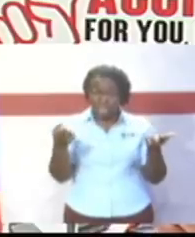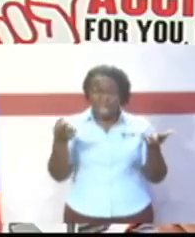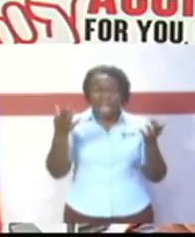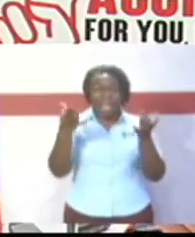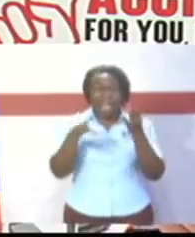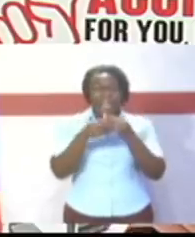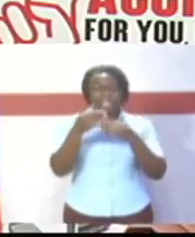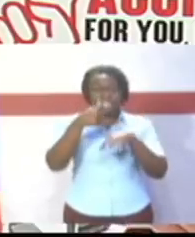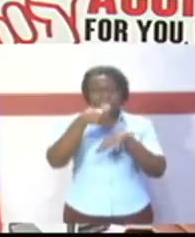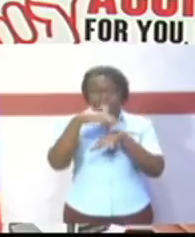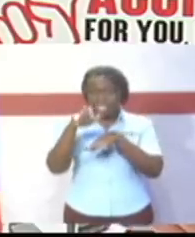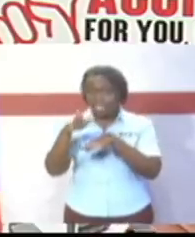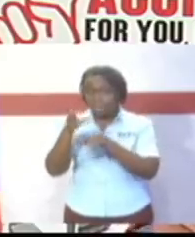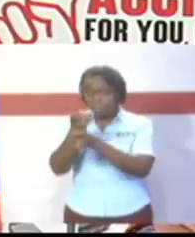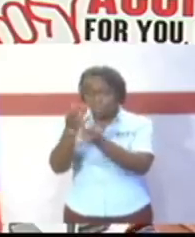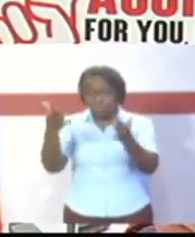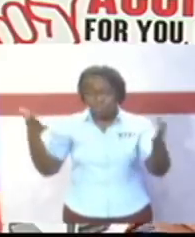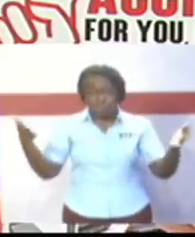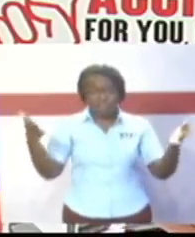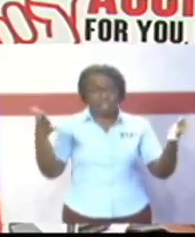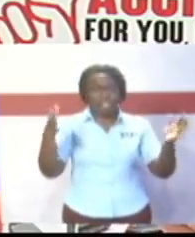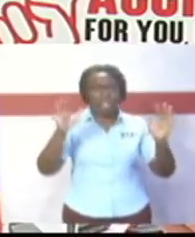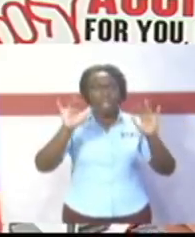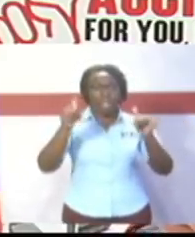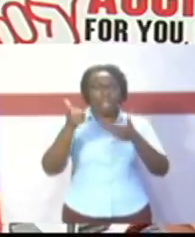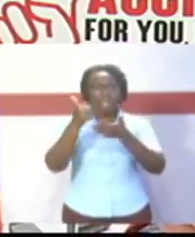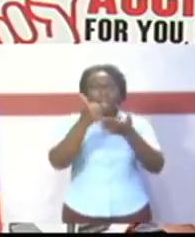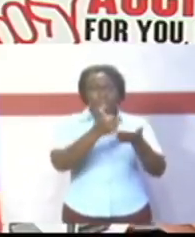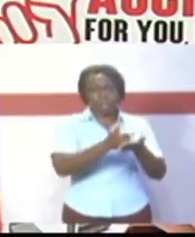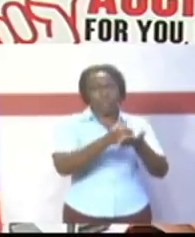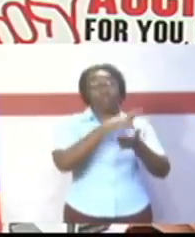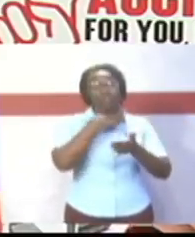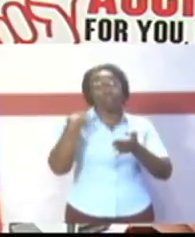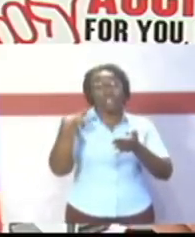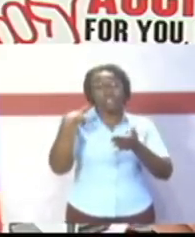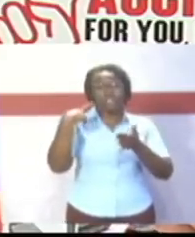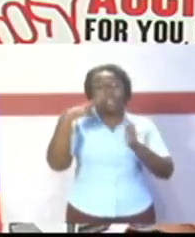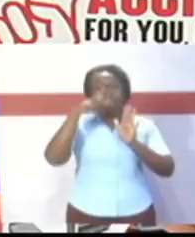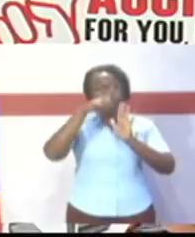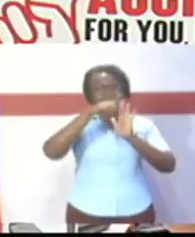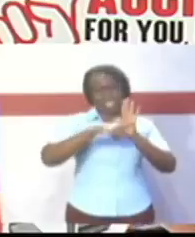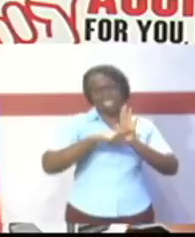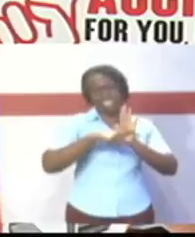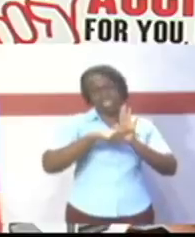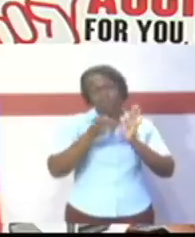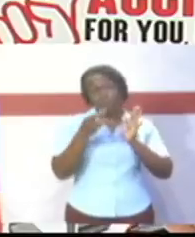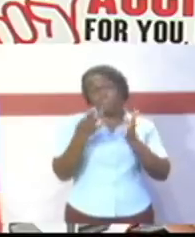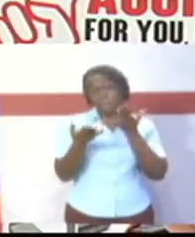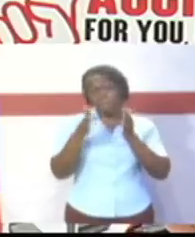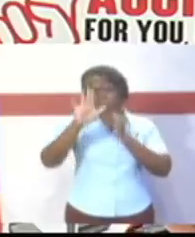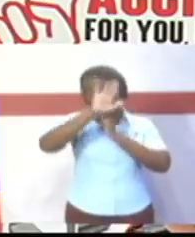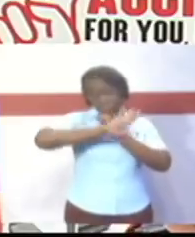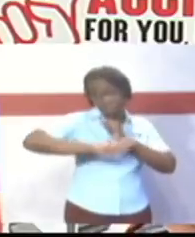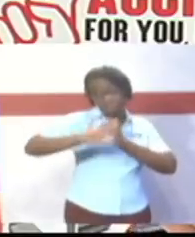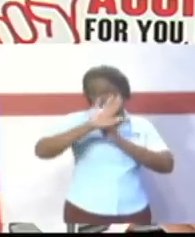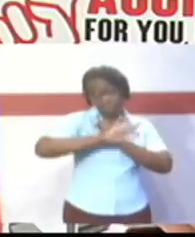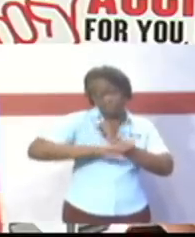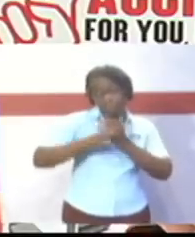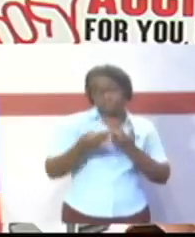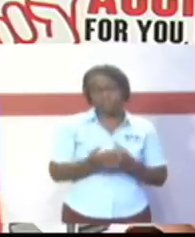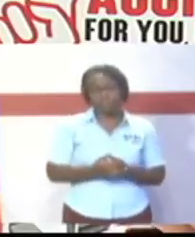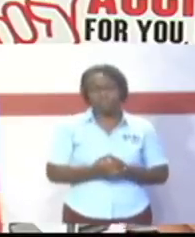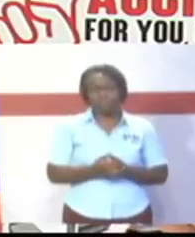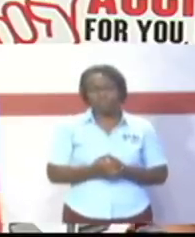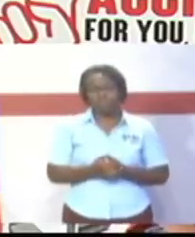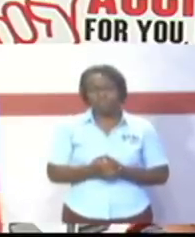to either mitigate risk or prevent something untoward happening. It is